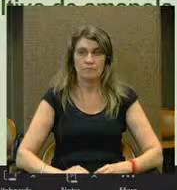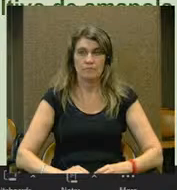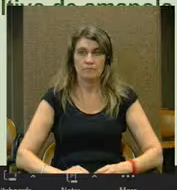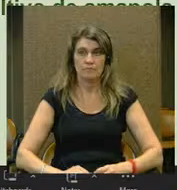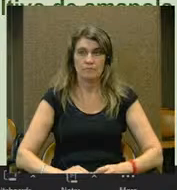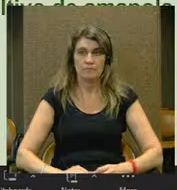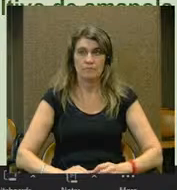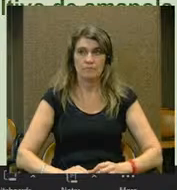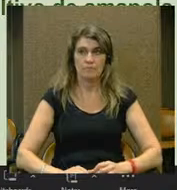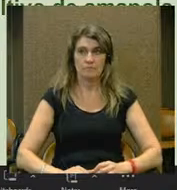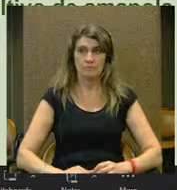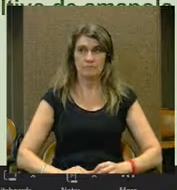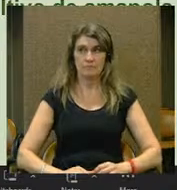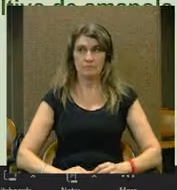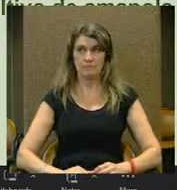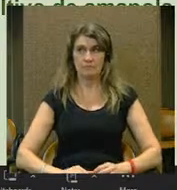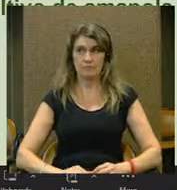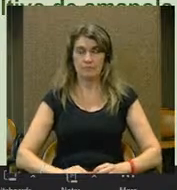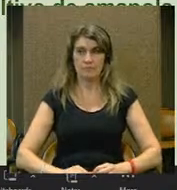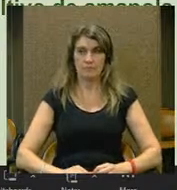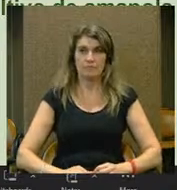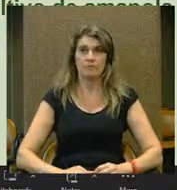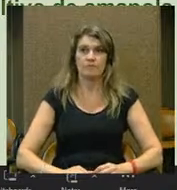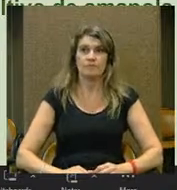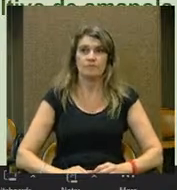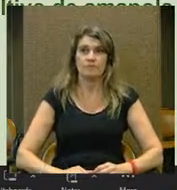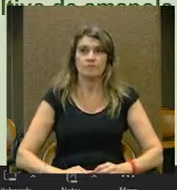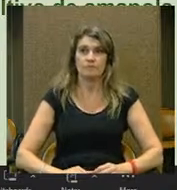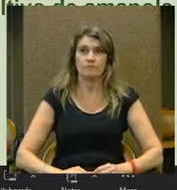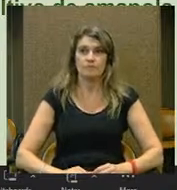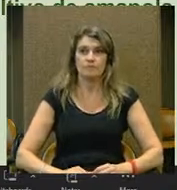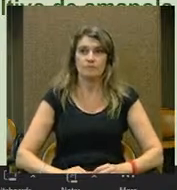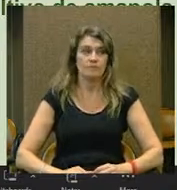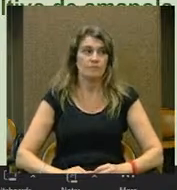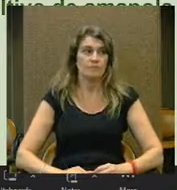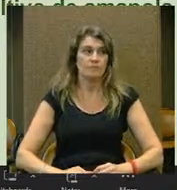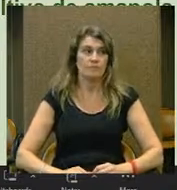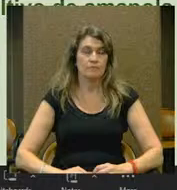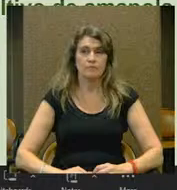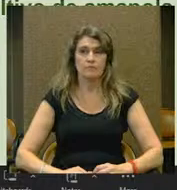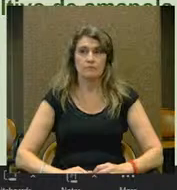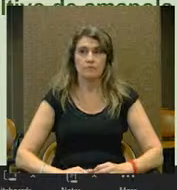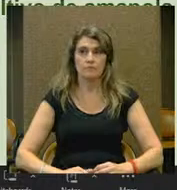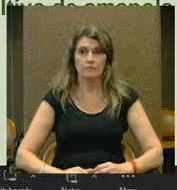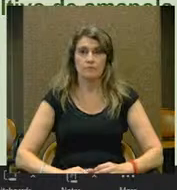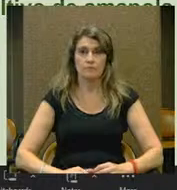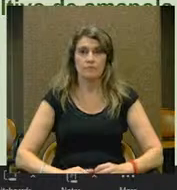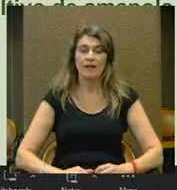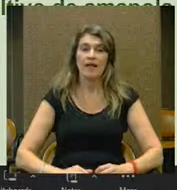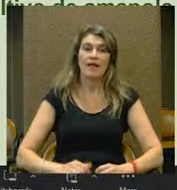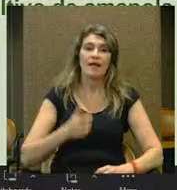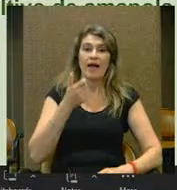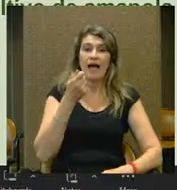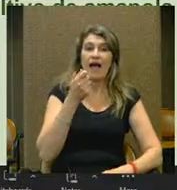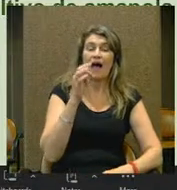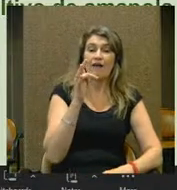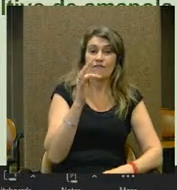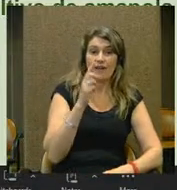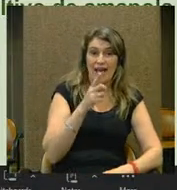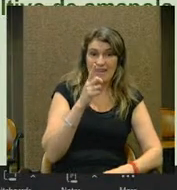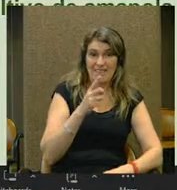What is of importance for Europe with the register of illegal opium poppies, but the Taliban banned